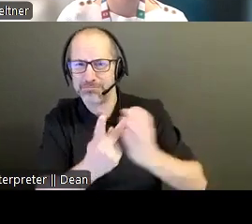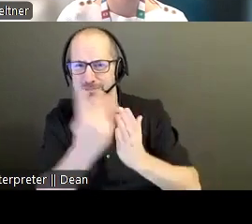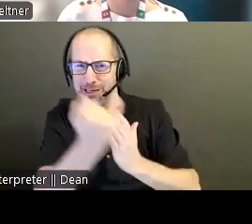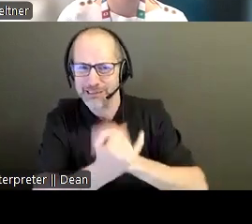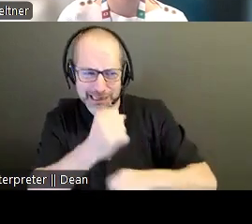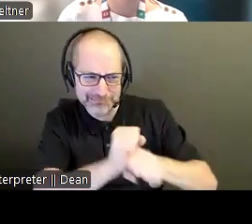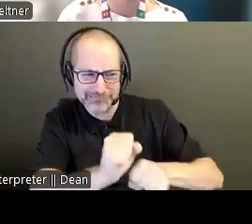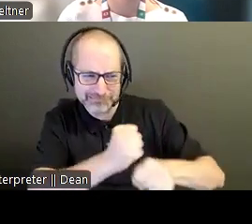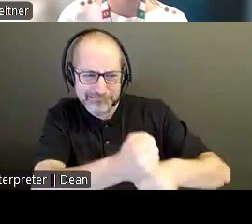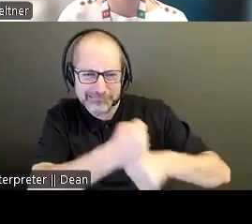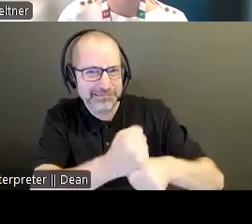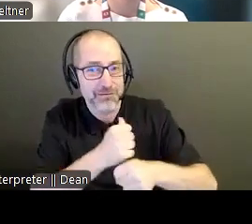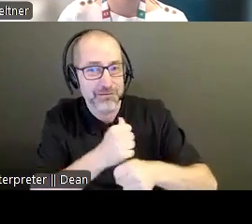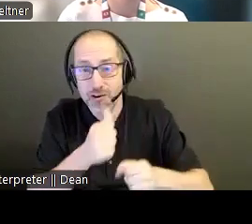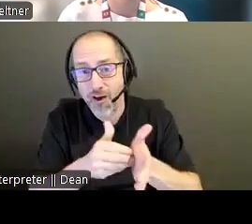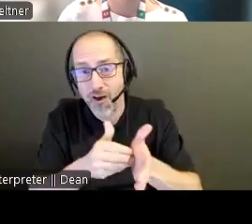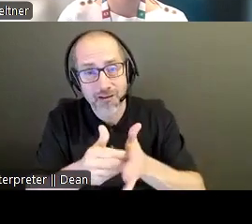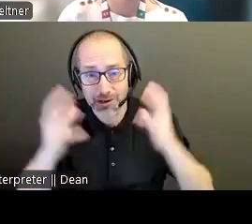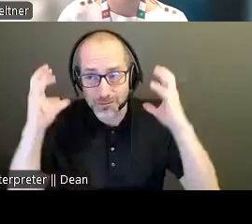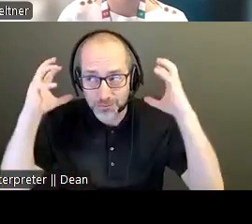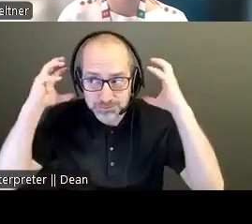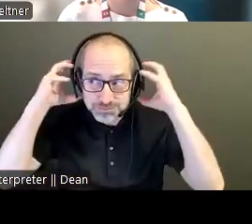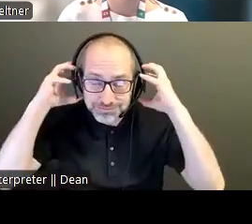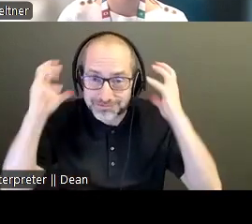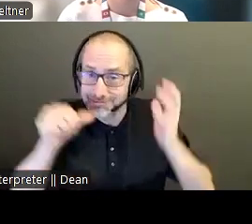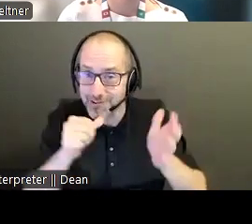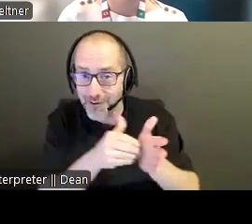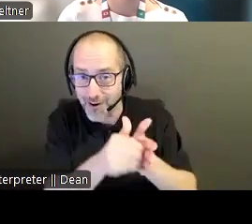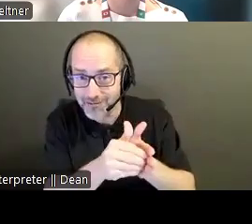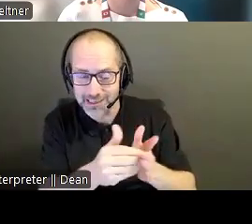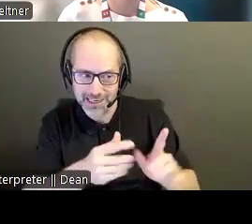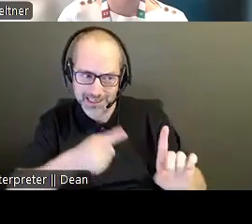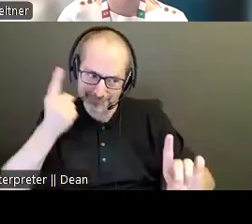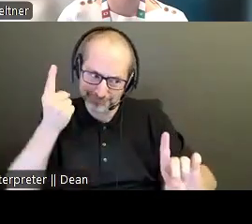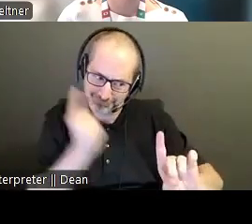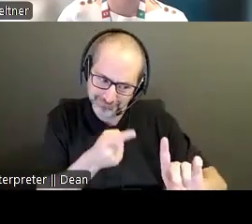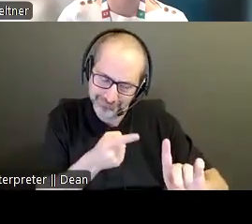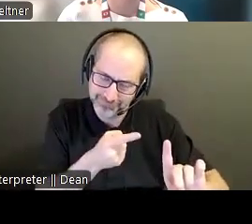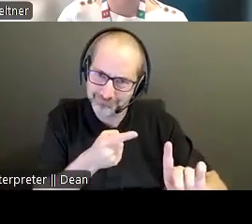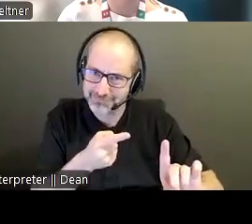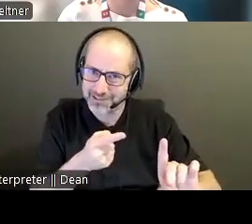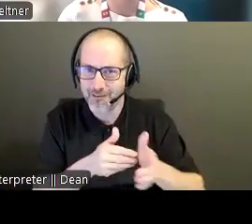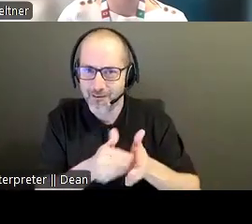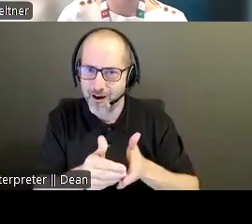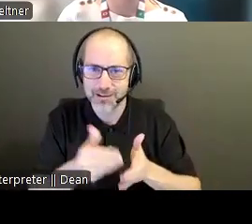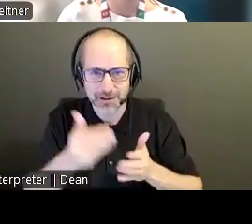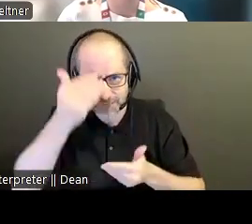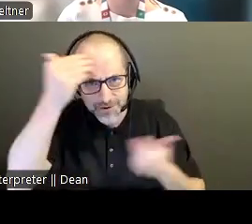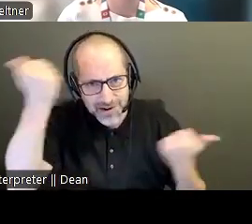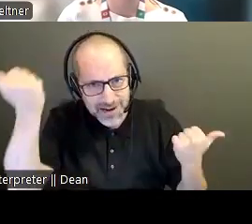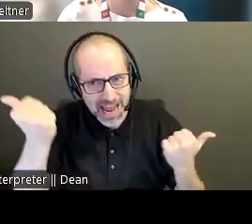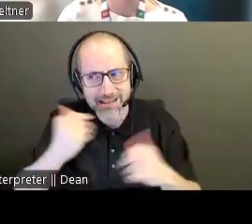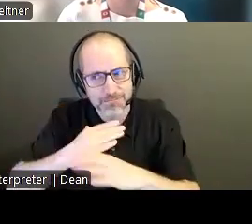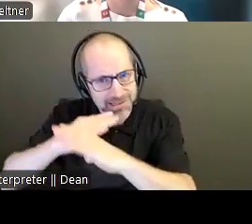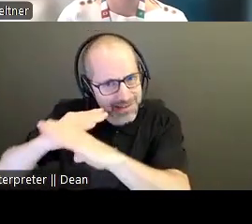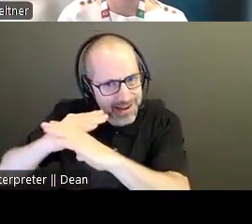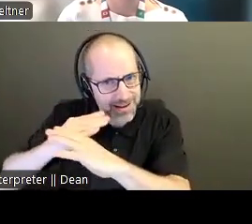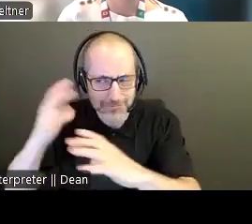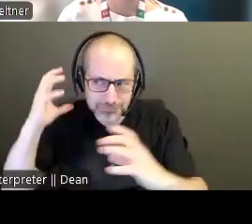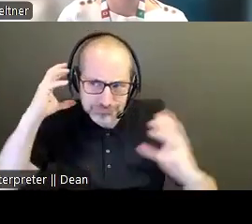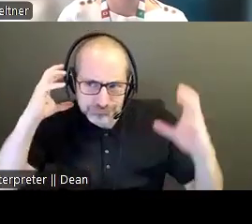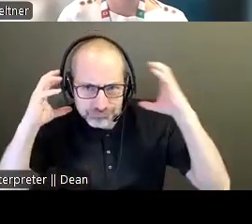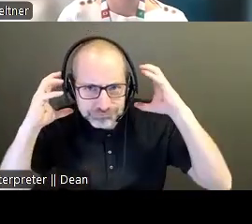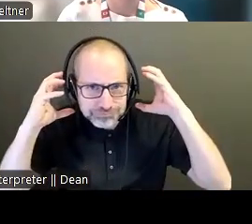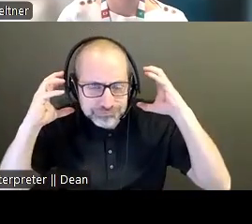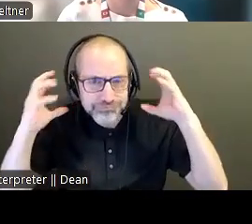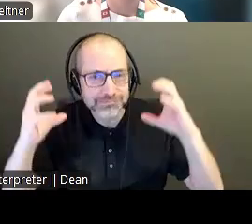protection on, and it's just one of those things that we often ignore or forget. So always protect your hearing in